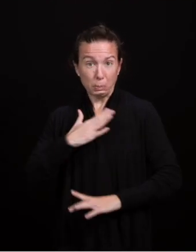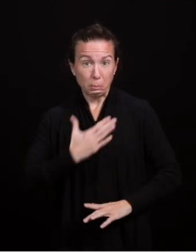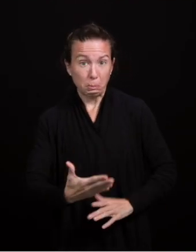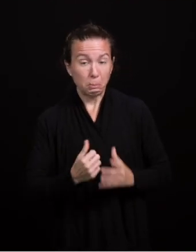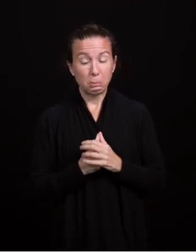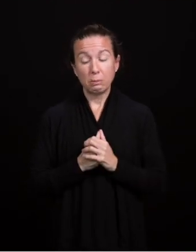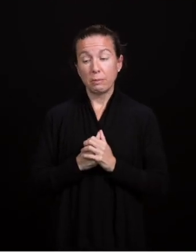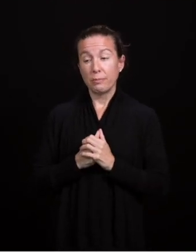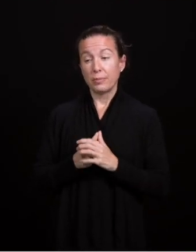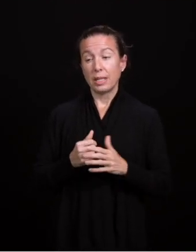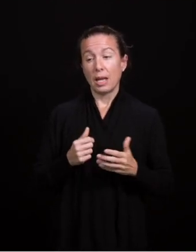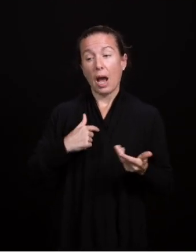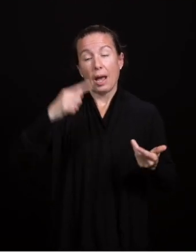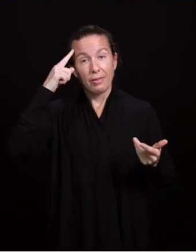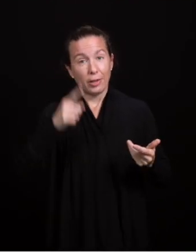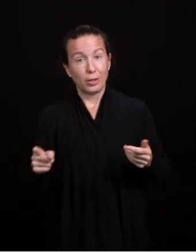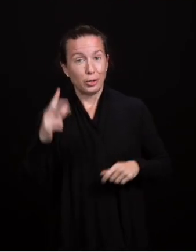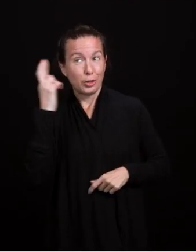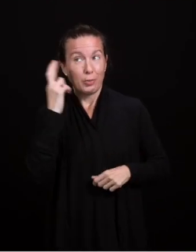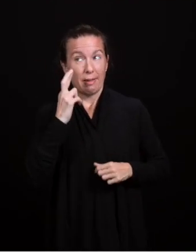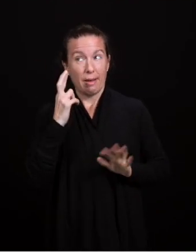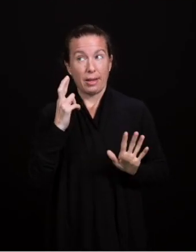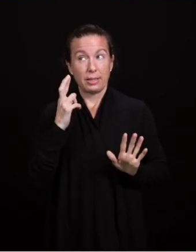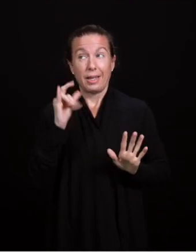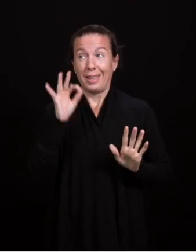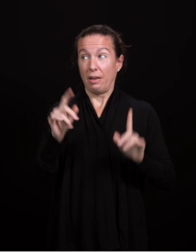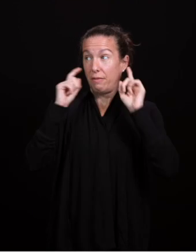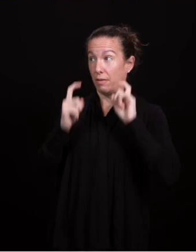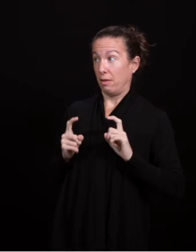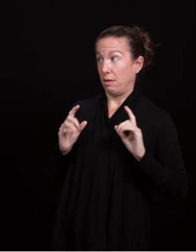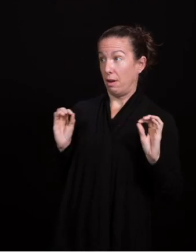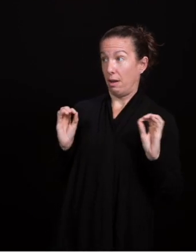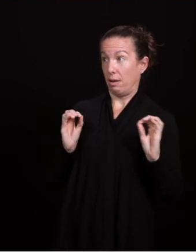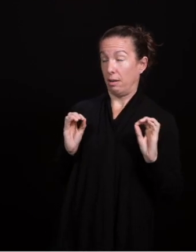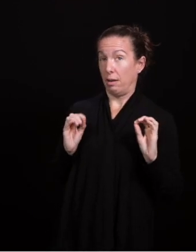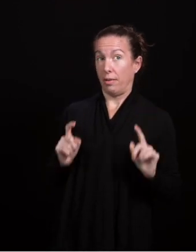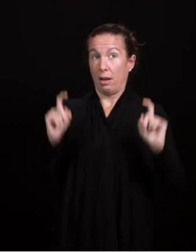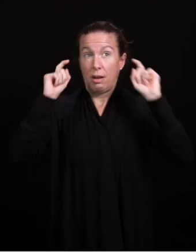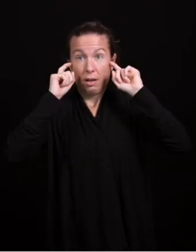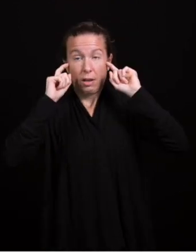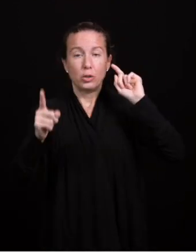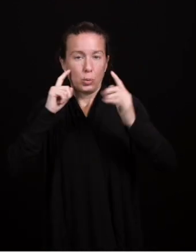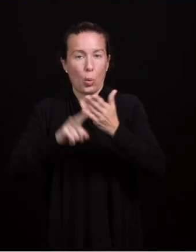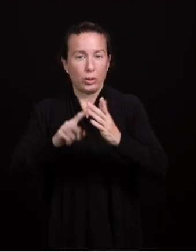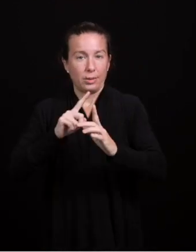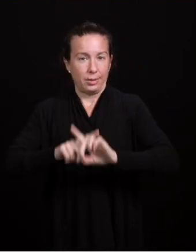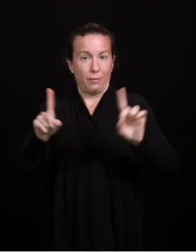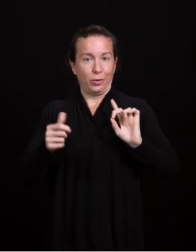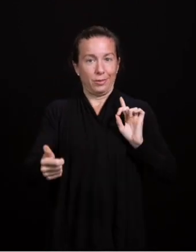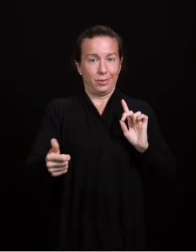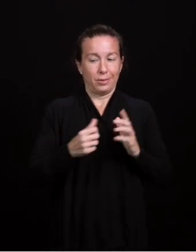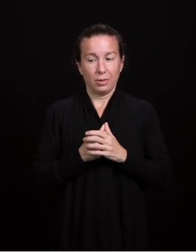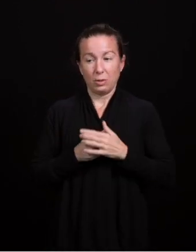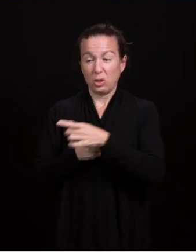Because I think she understands there's a difference in what she's hearing without them to what she has with them. So she's never,